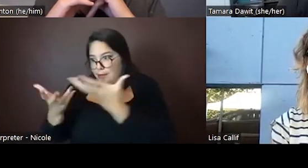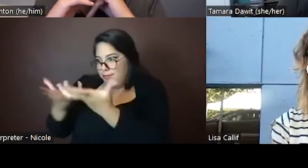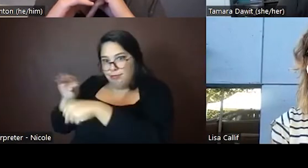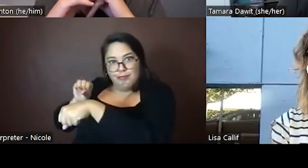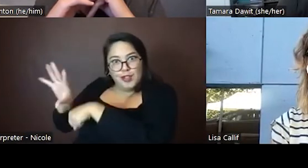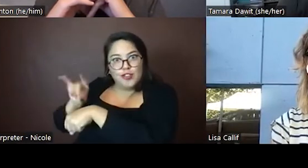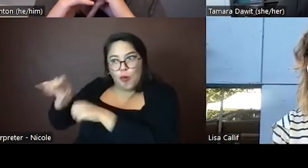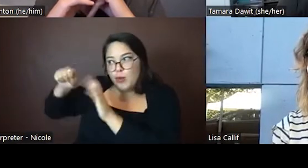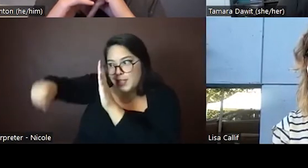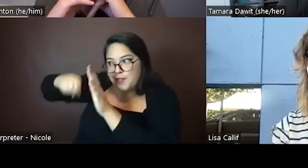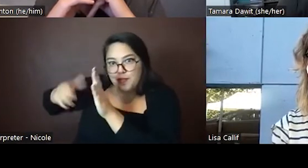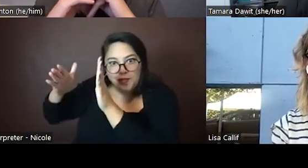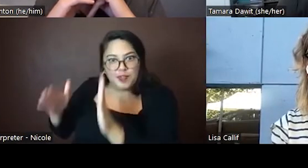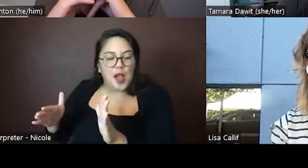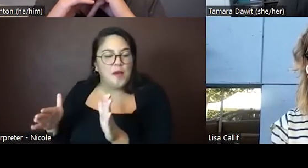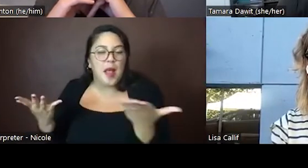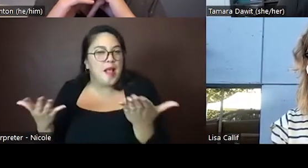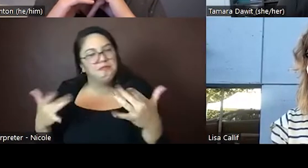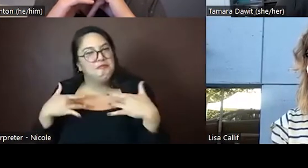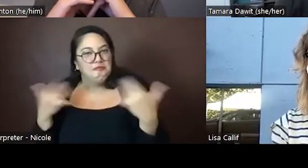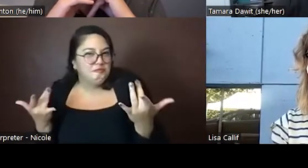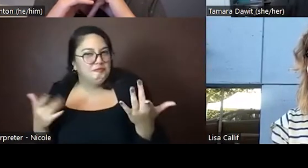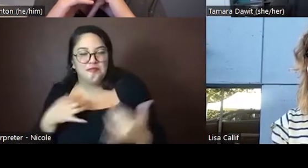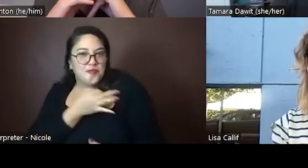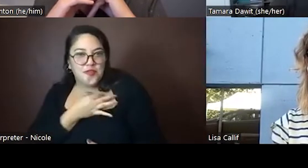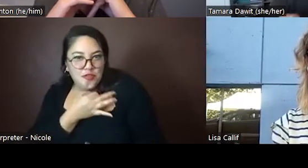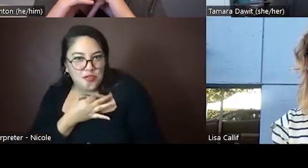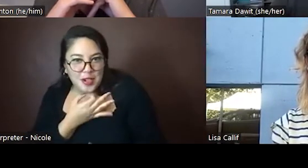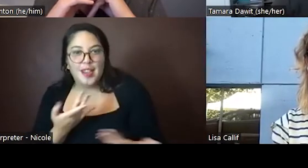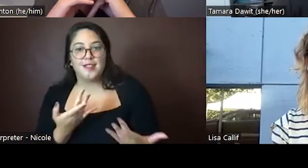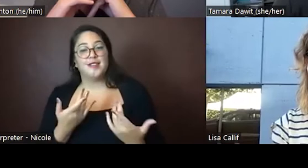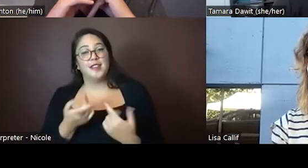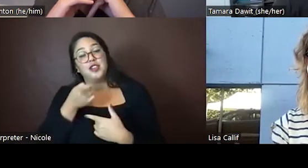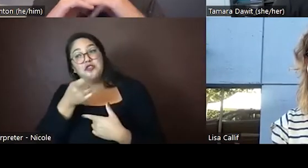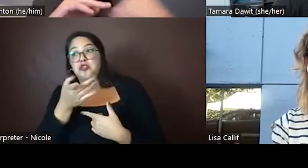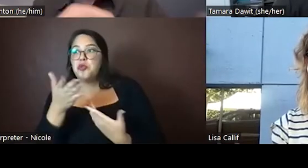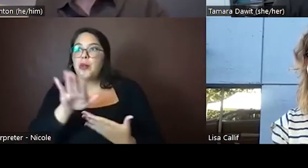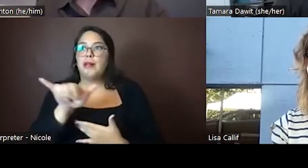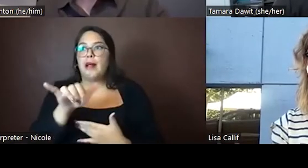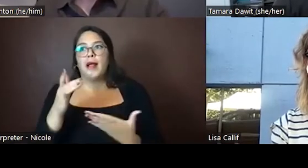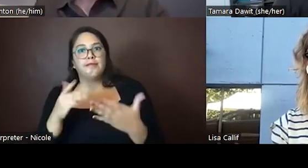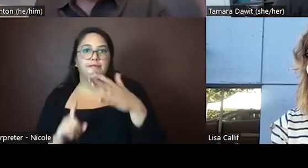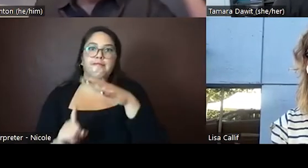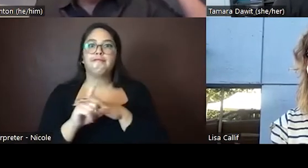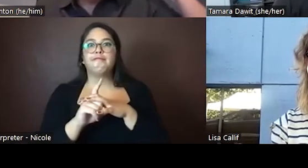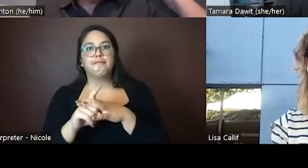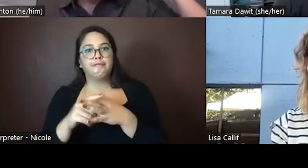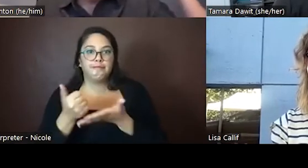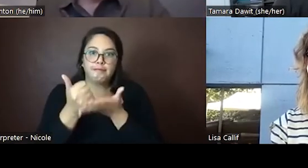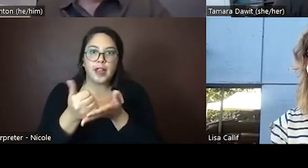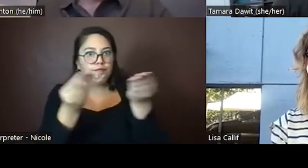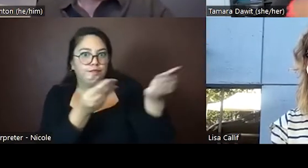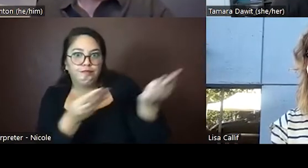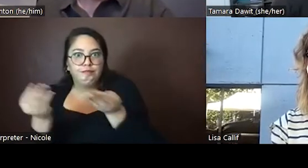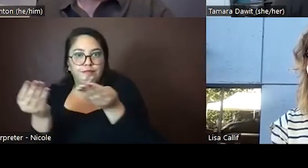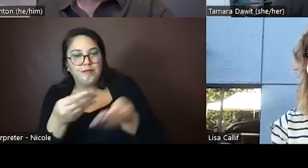their journey of this making of this filmmaking? So do you intervene with a certain quote unquote sort of power